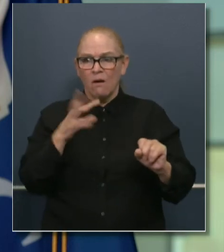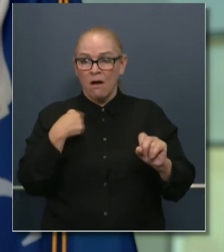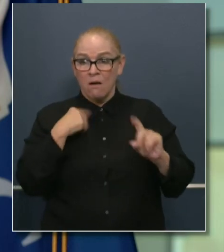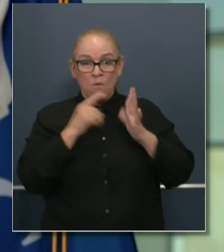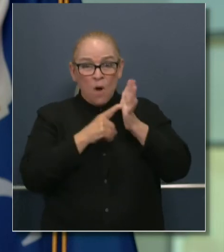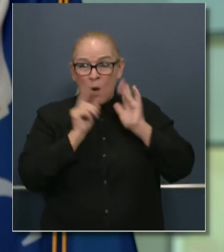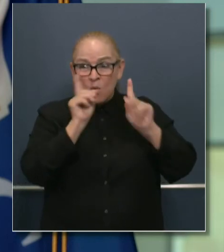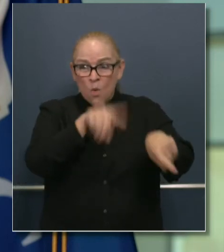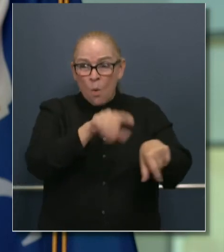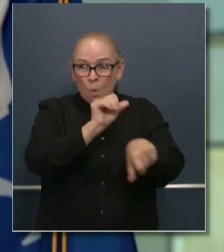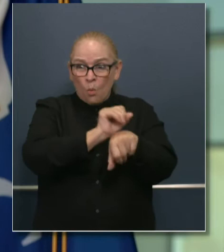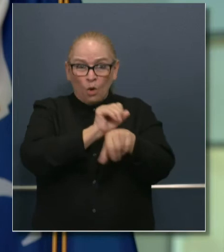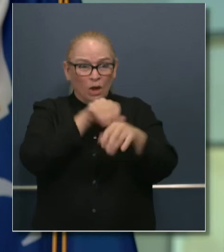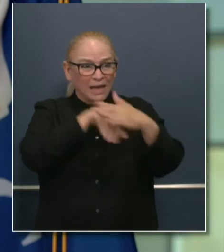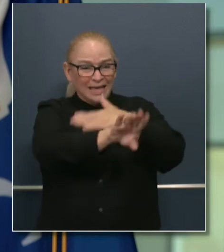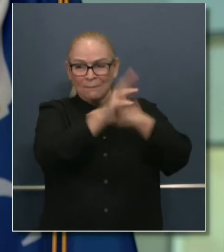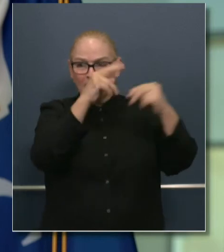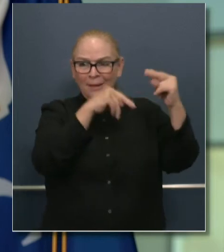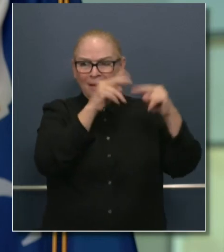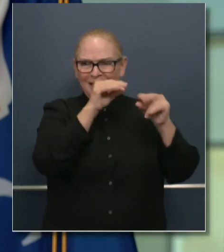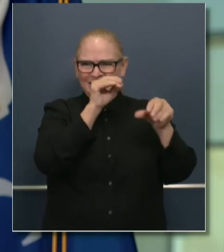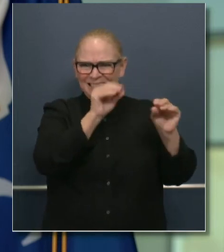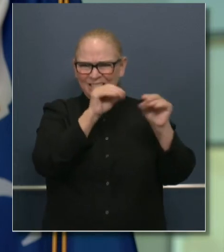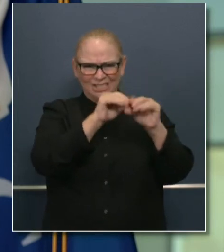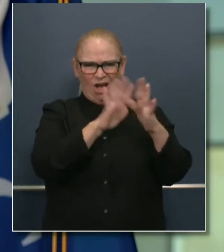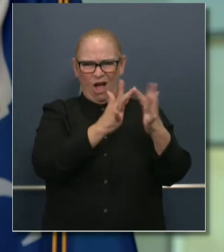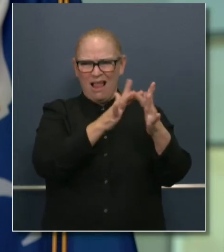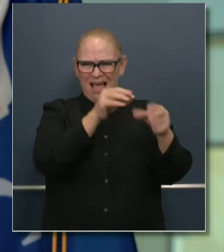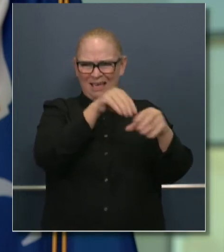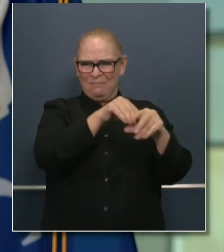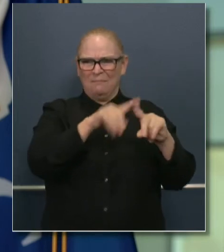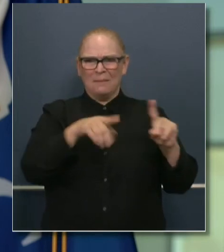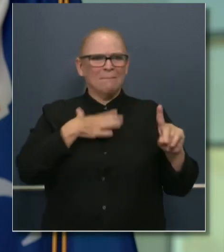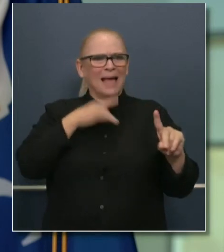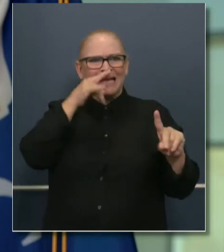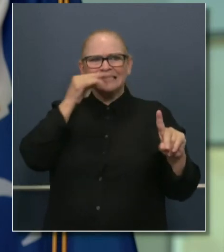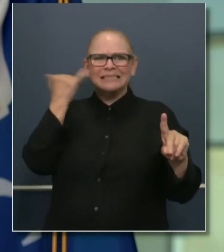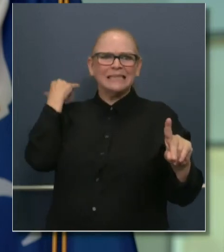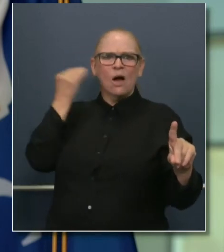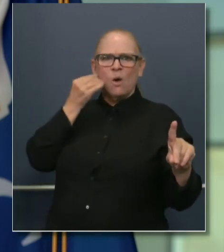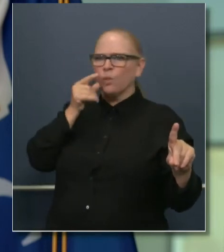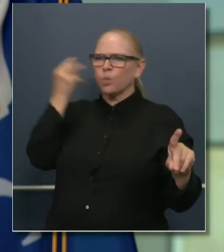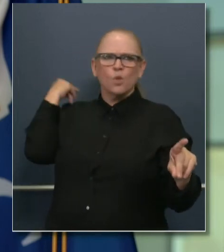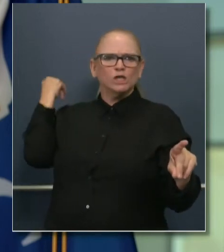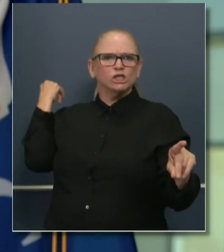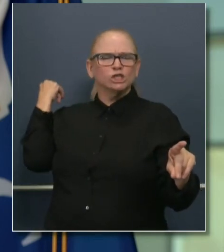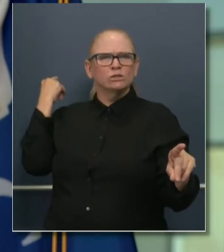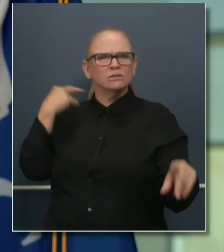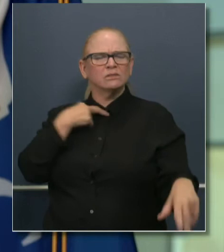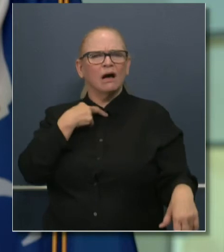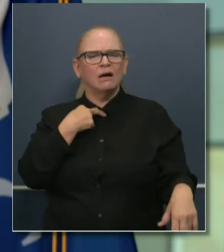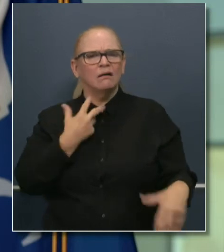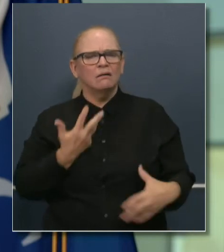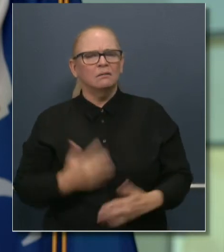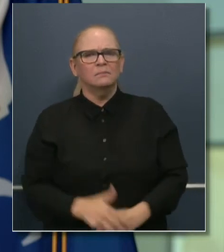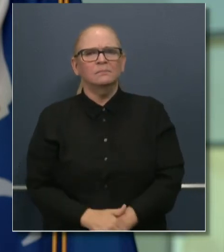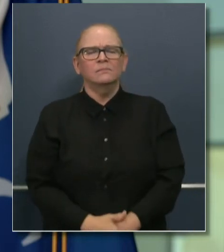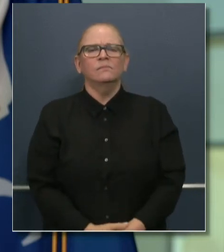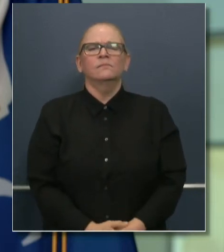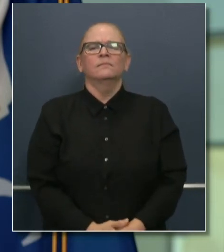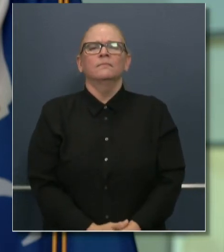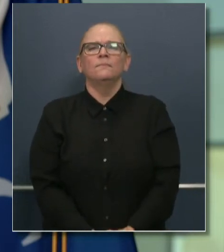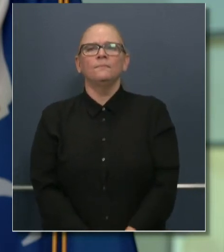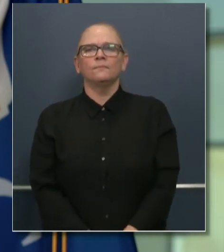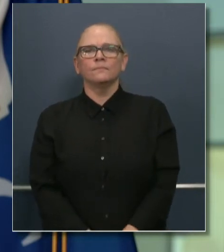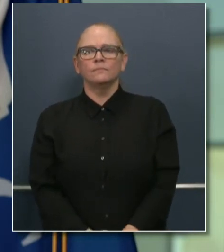to schools to teach? No, I think that has to be done. First of all, we give a lot of discretion to